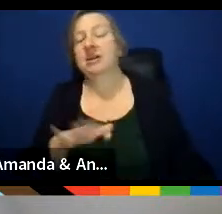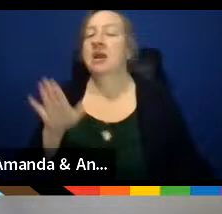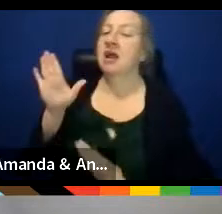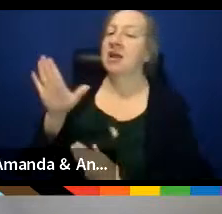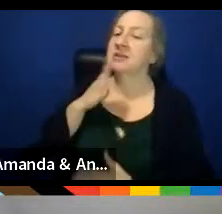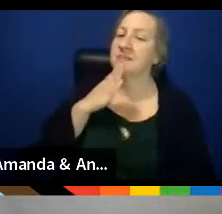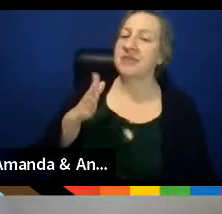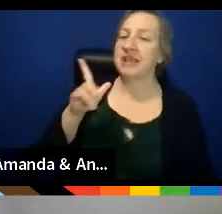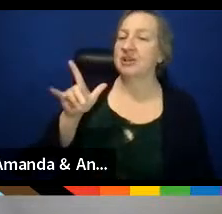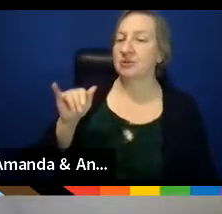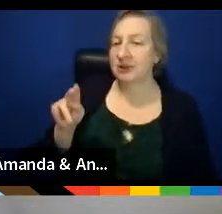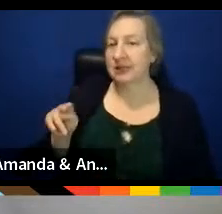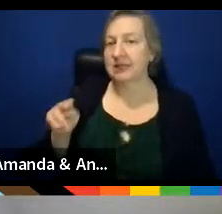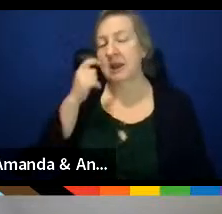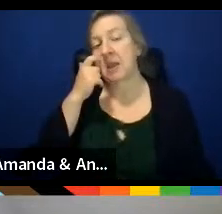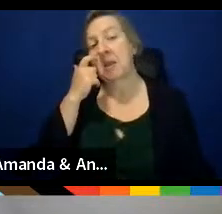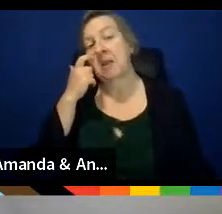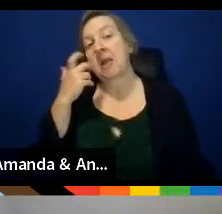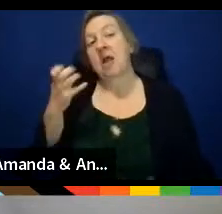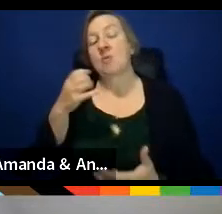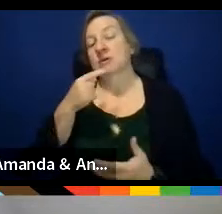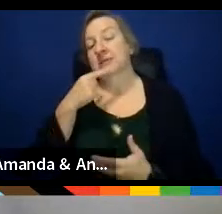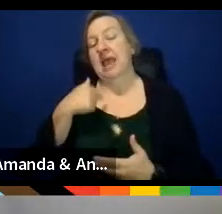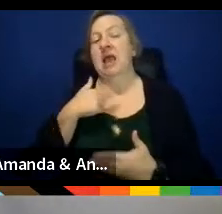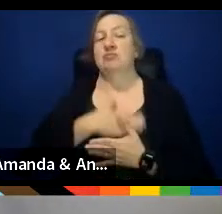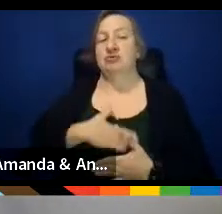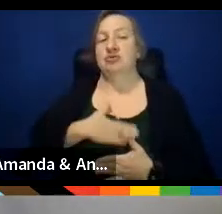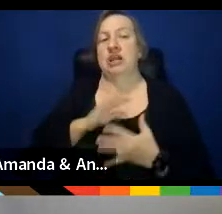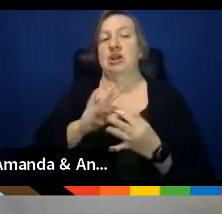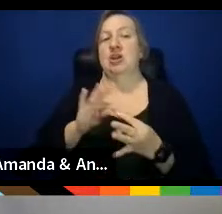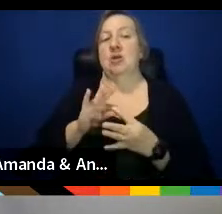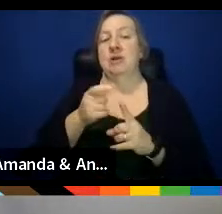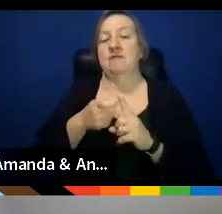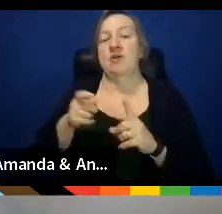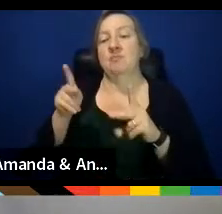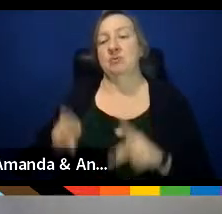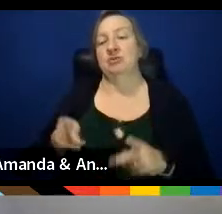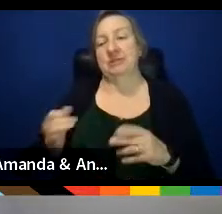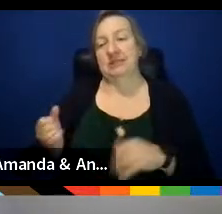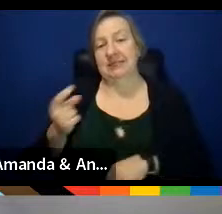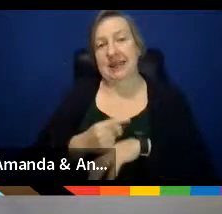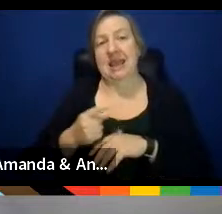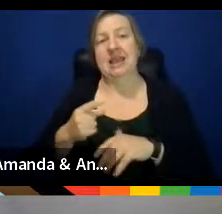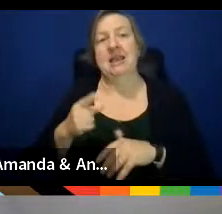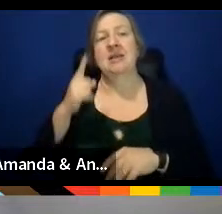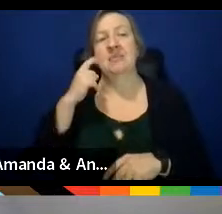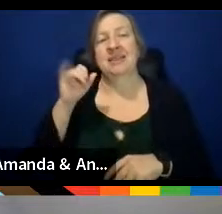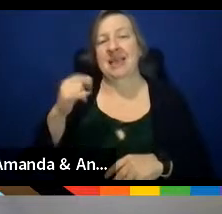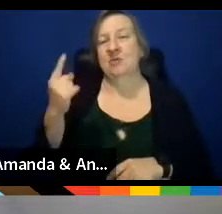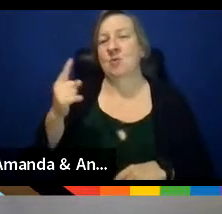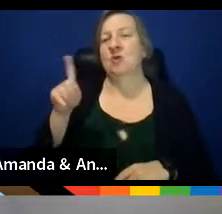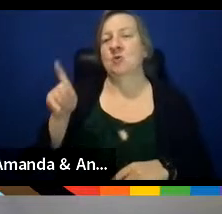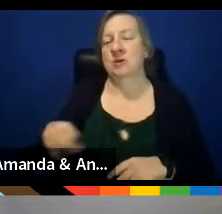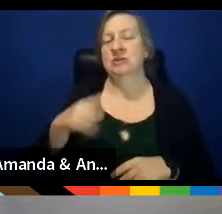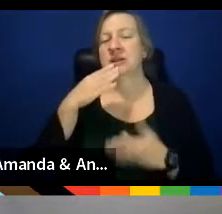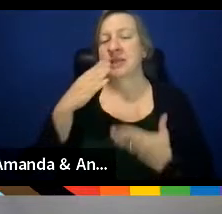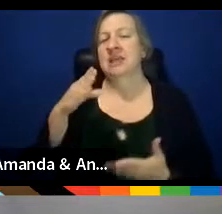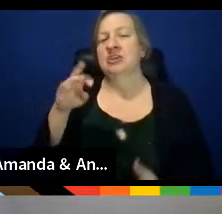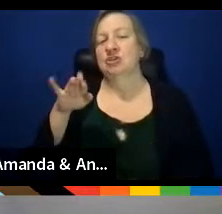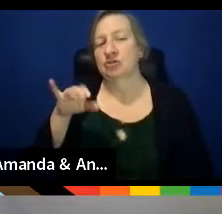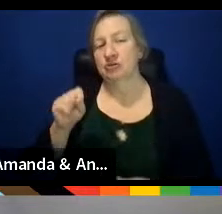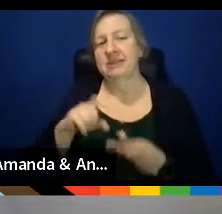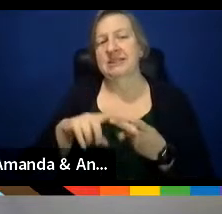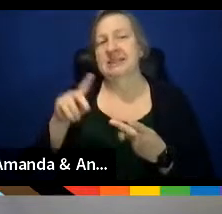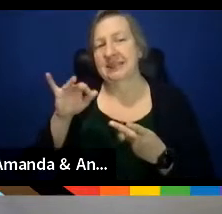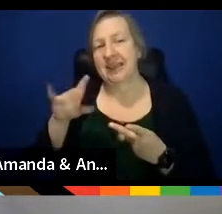Lynn. I want to just note, I appreciated that comment from the commenter today, because that was actually a question, and thanks to Chris and David, some of the staff who have